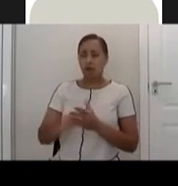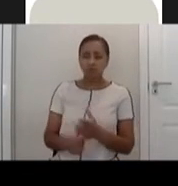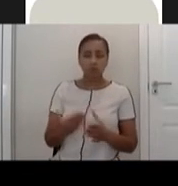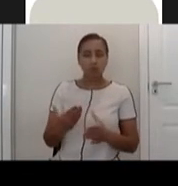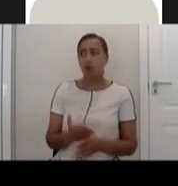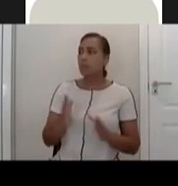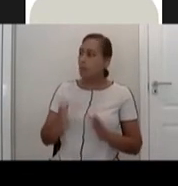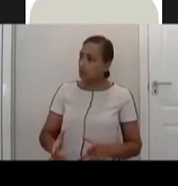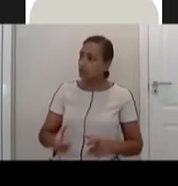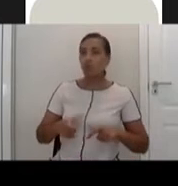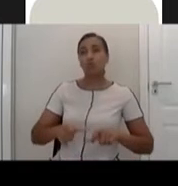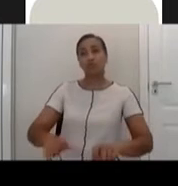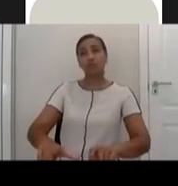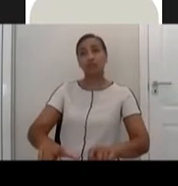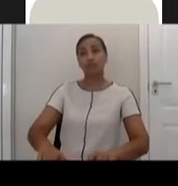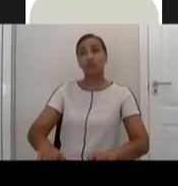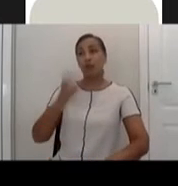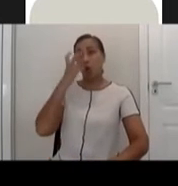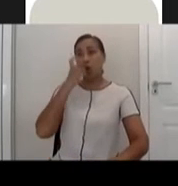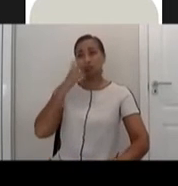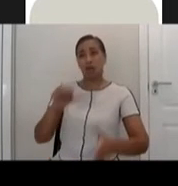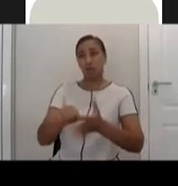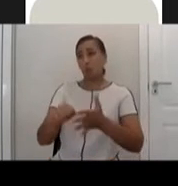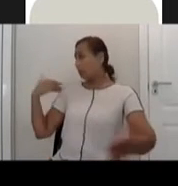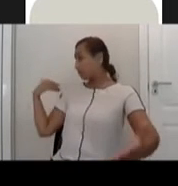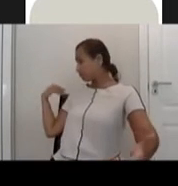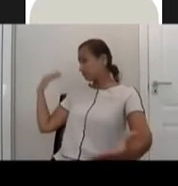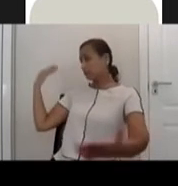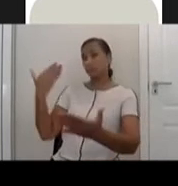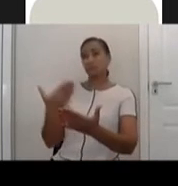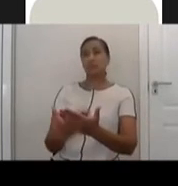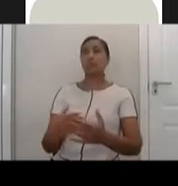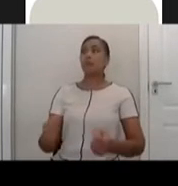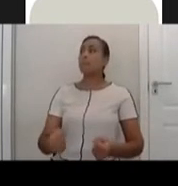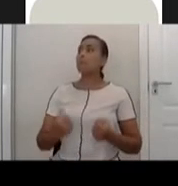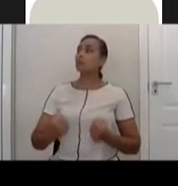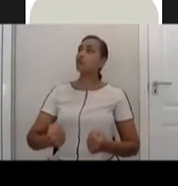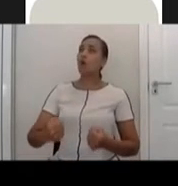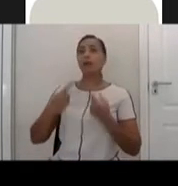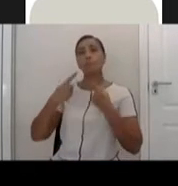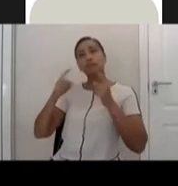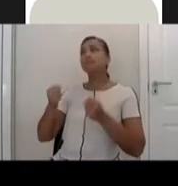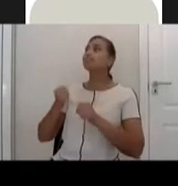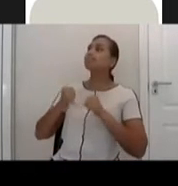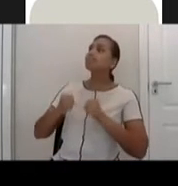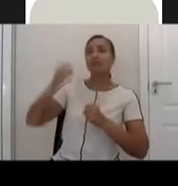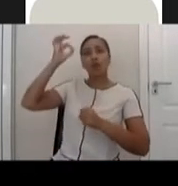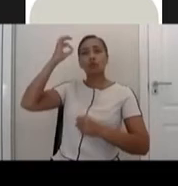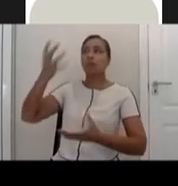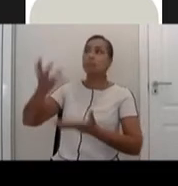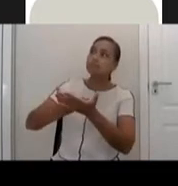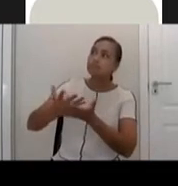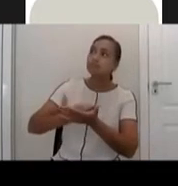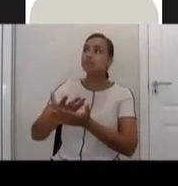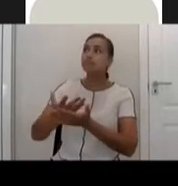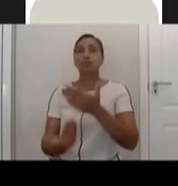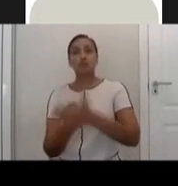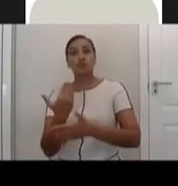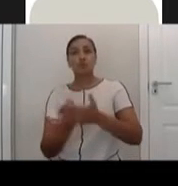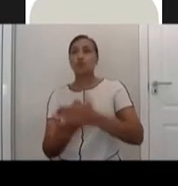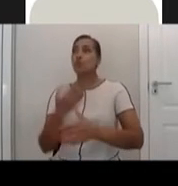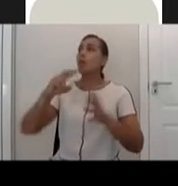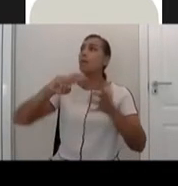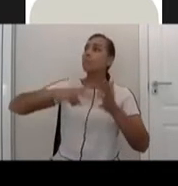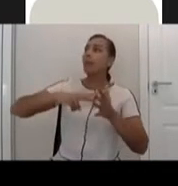we were all aware of it pre-existing, and it's just reinforced. So whether it's been helpful to have a renewed focus and vigor on some of